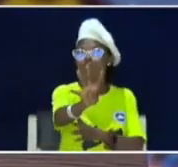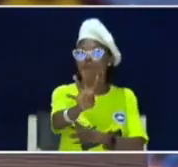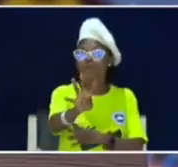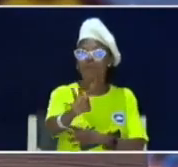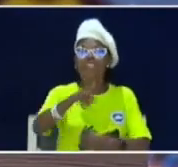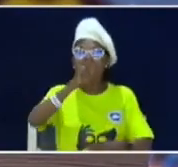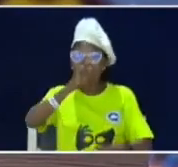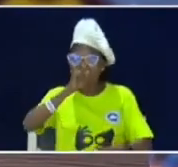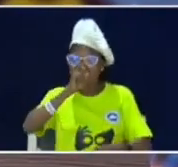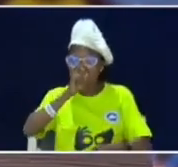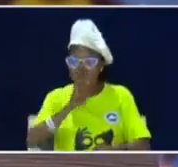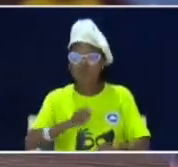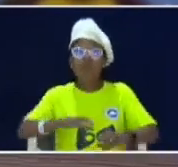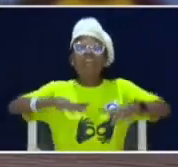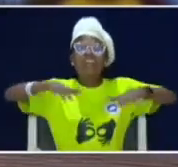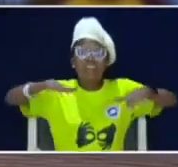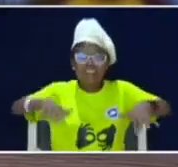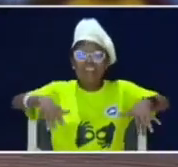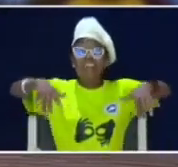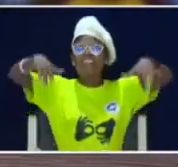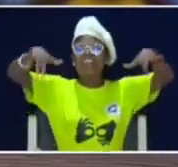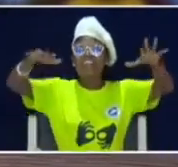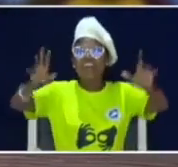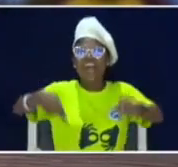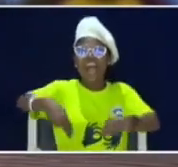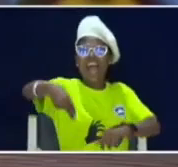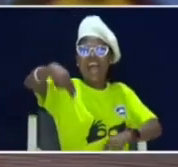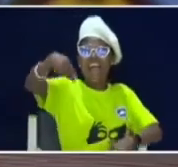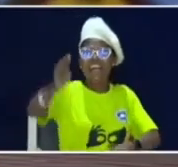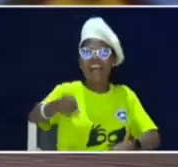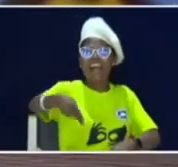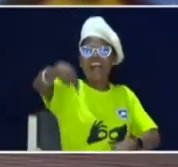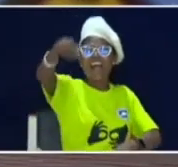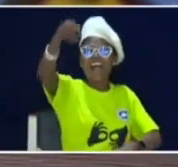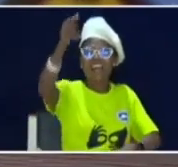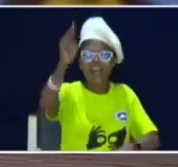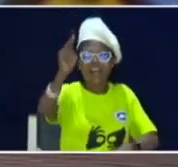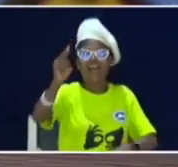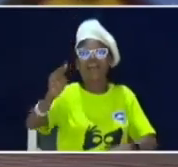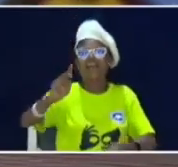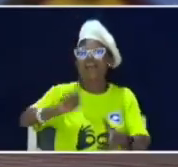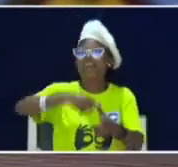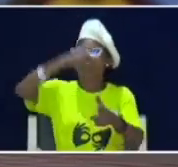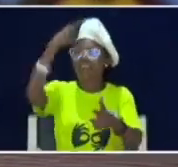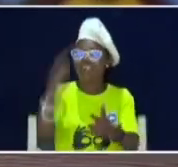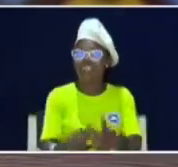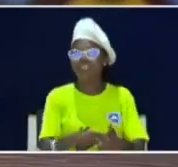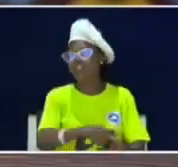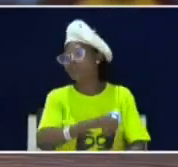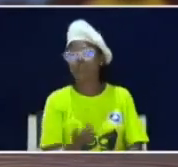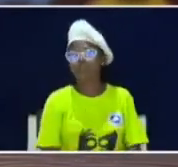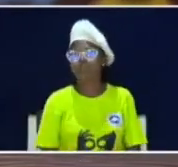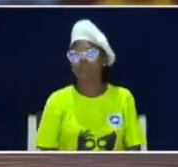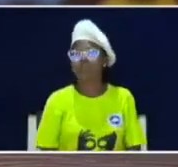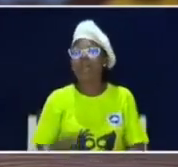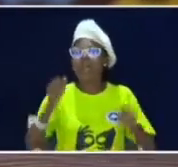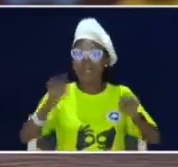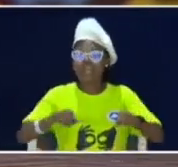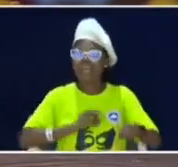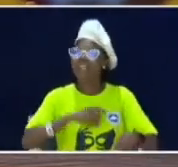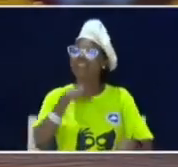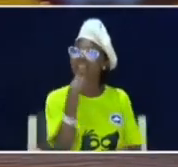higher and higher regardless the storm. Regardless whatsoever come its way. Can I tell you